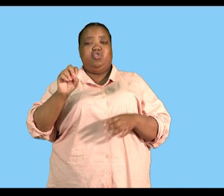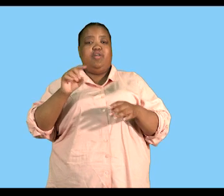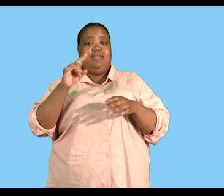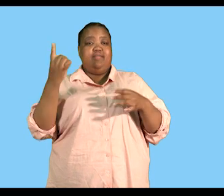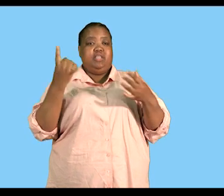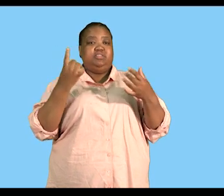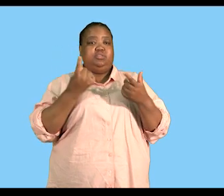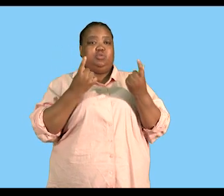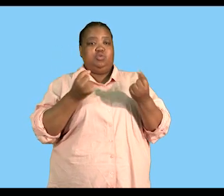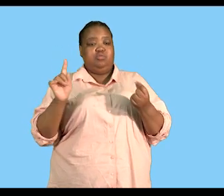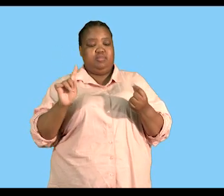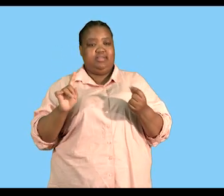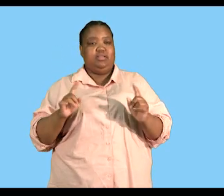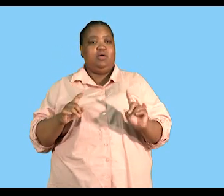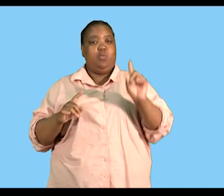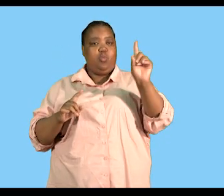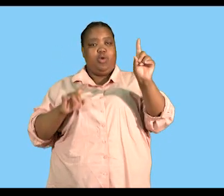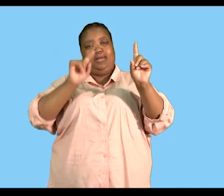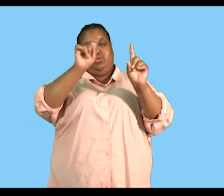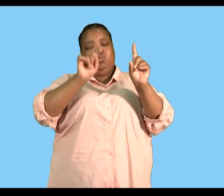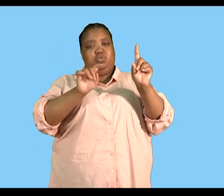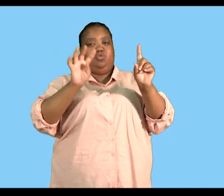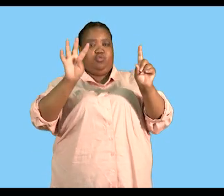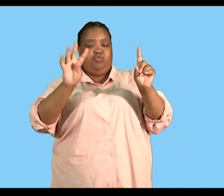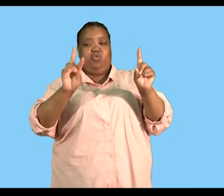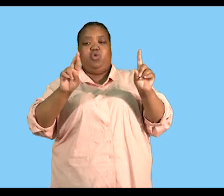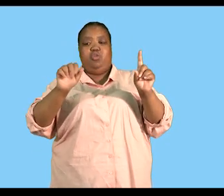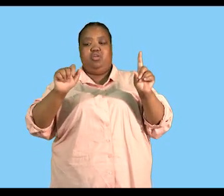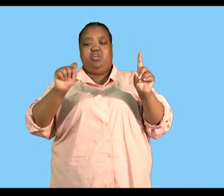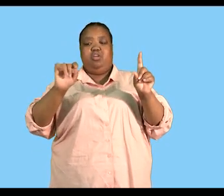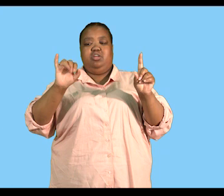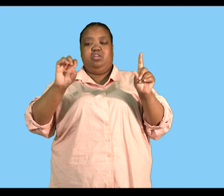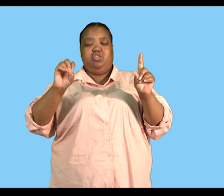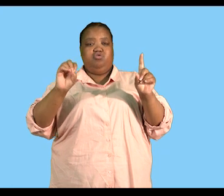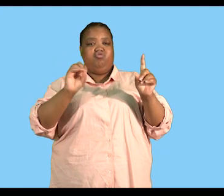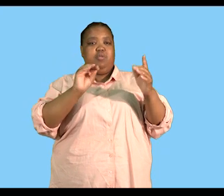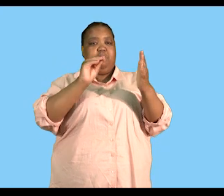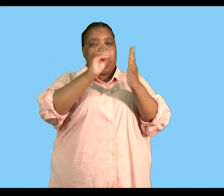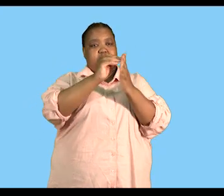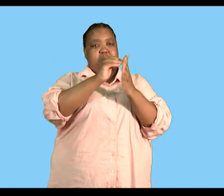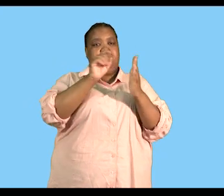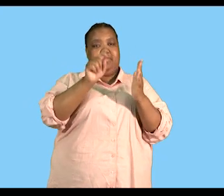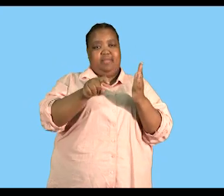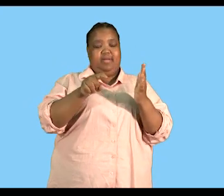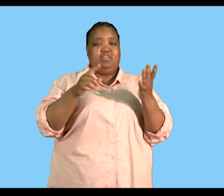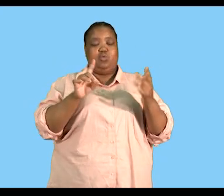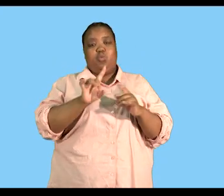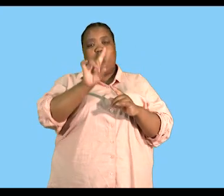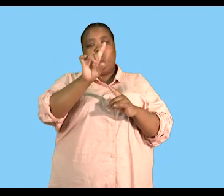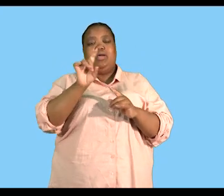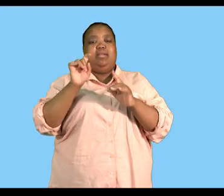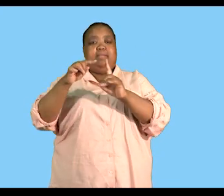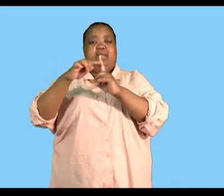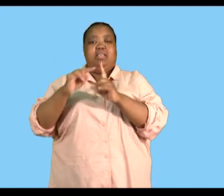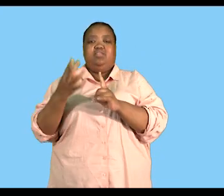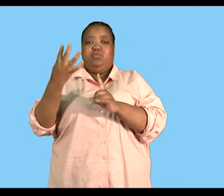your ratios down. So this would be for you to say 1 plus 4, it gives us 5.